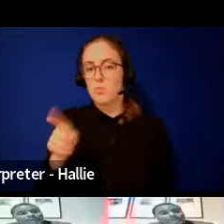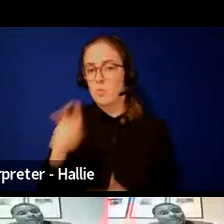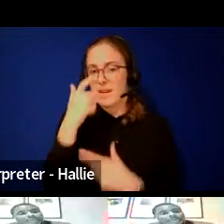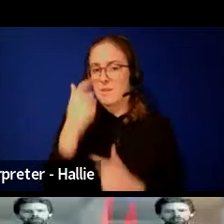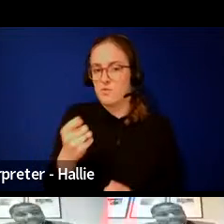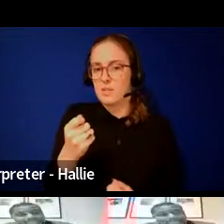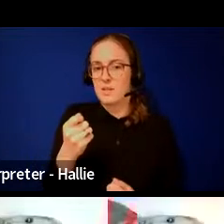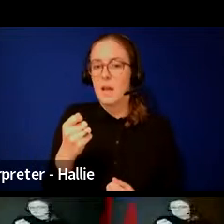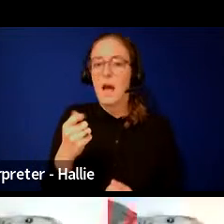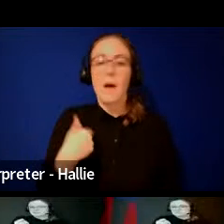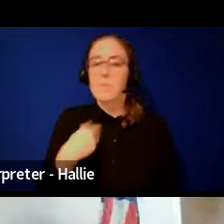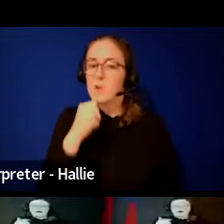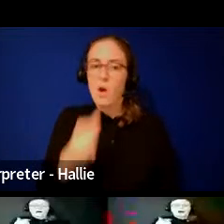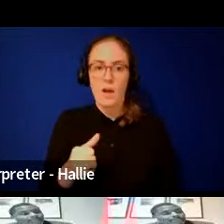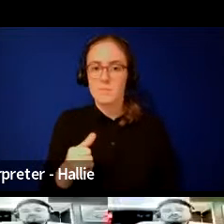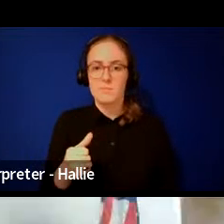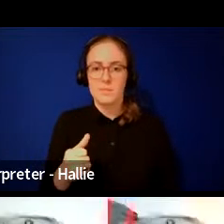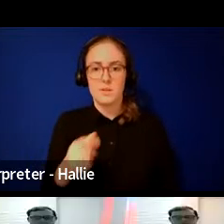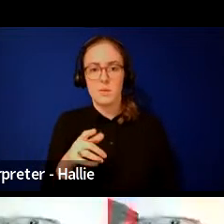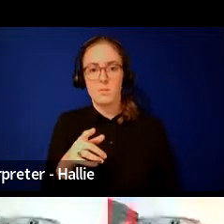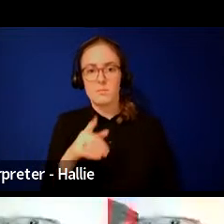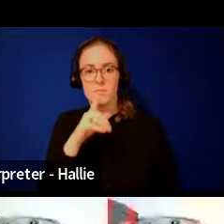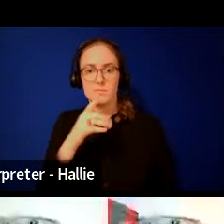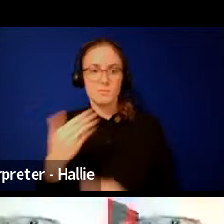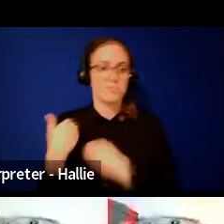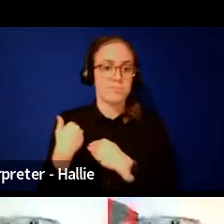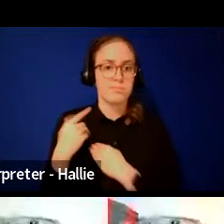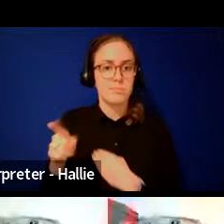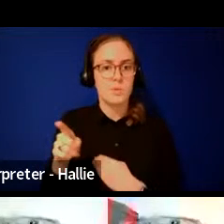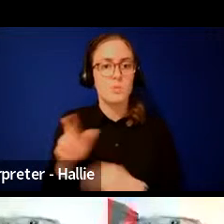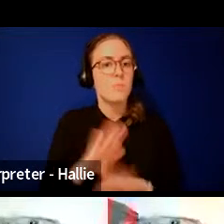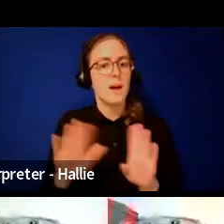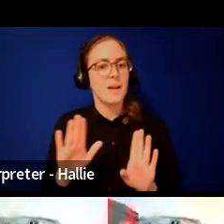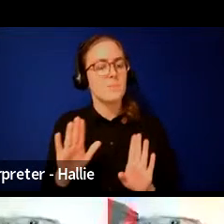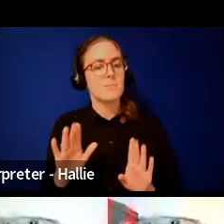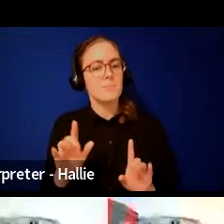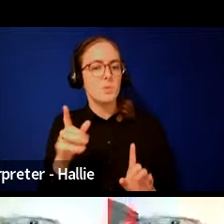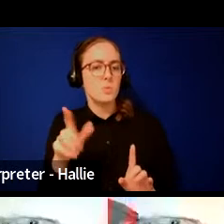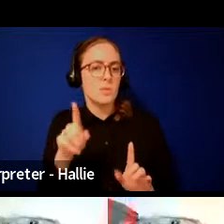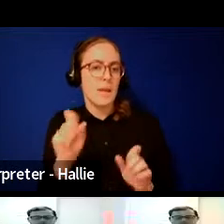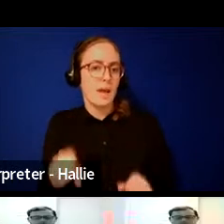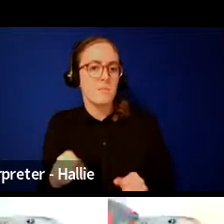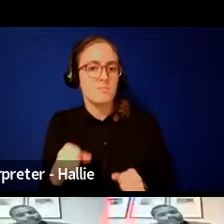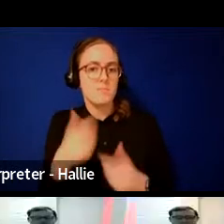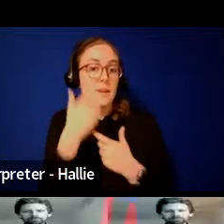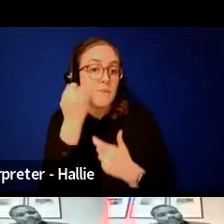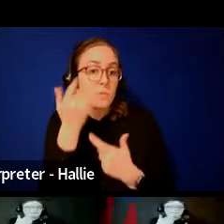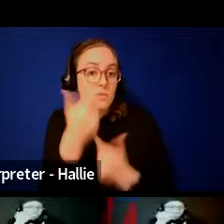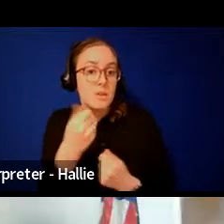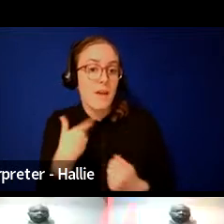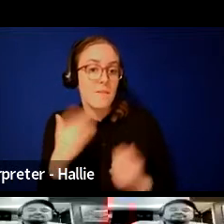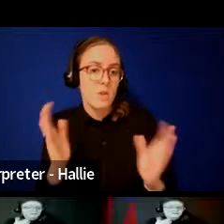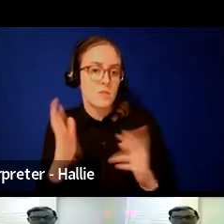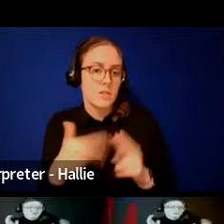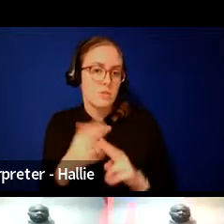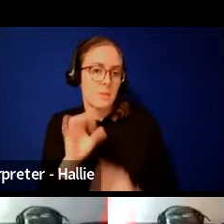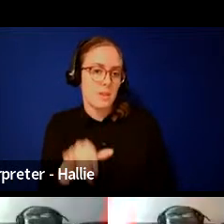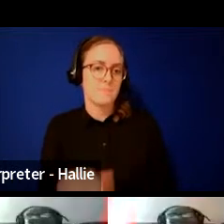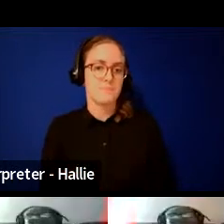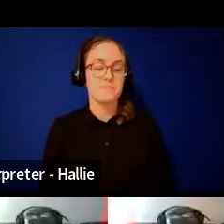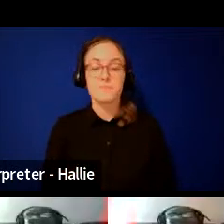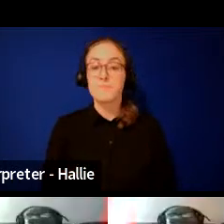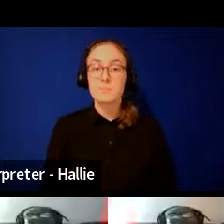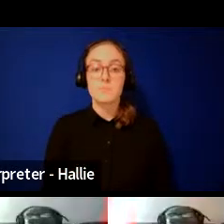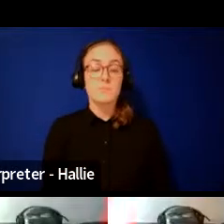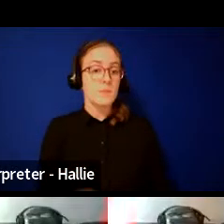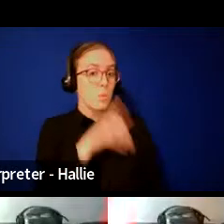not obligating you, but you would at least be interested in having a conversation about what that could look like. Yeah, because it's